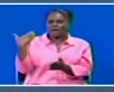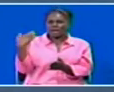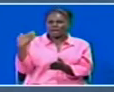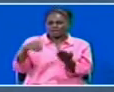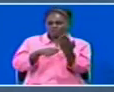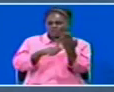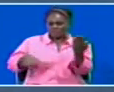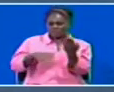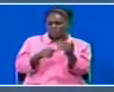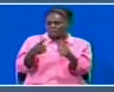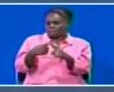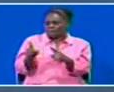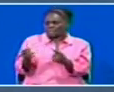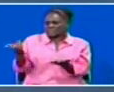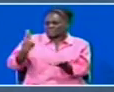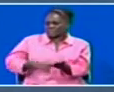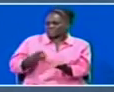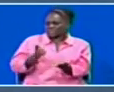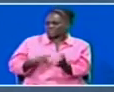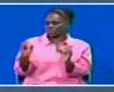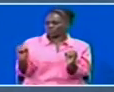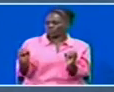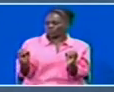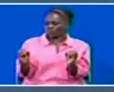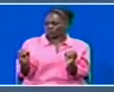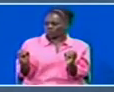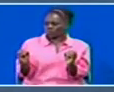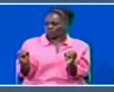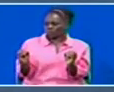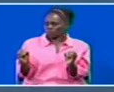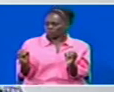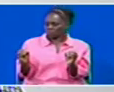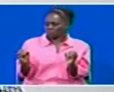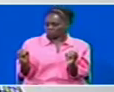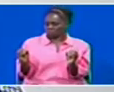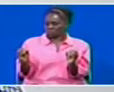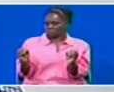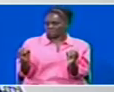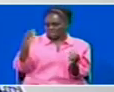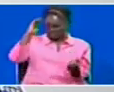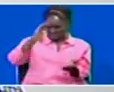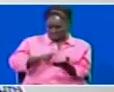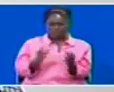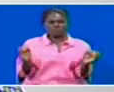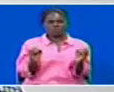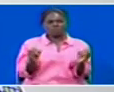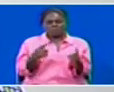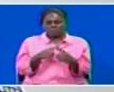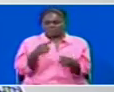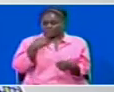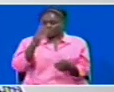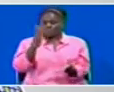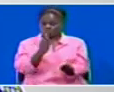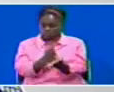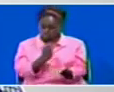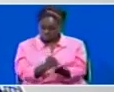popularity, but not really about the numbers and the persons that would get registered to vote. Well, I don't believe that, but I can tell you one thing